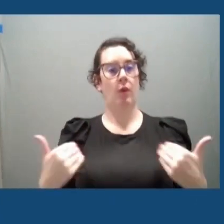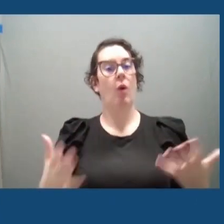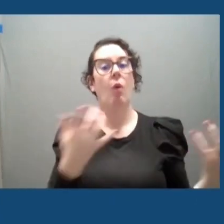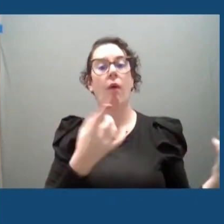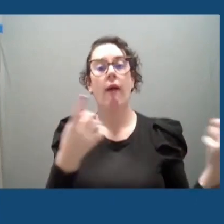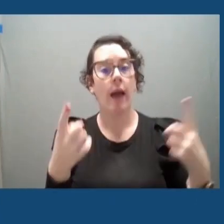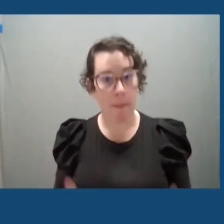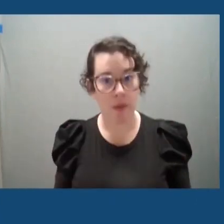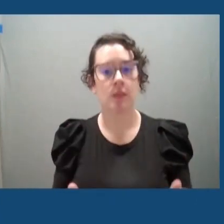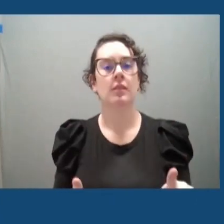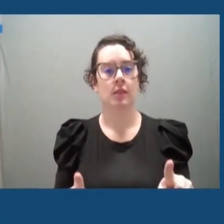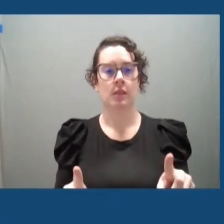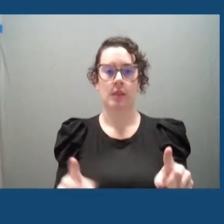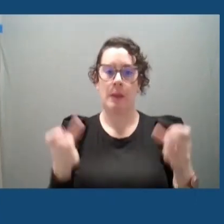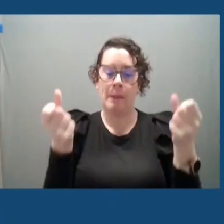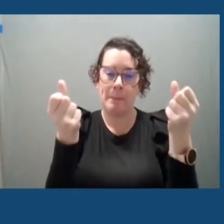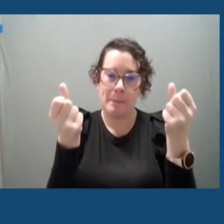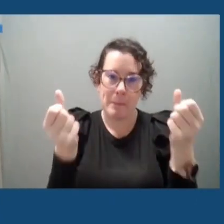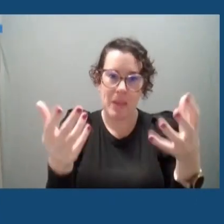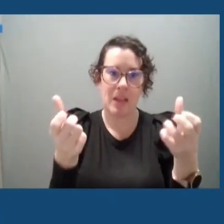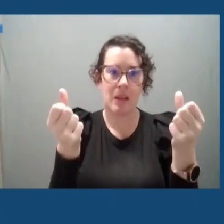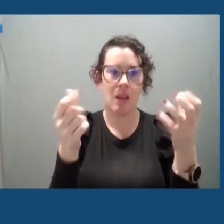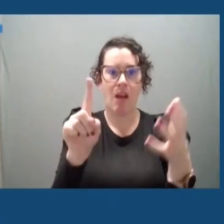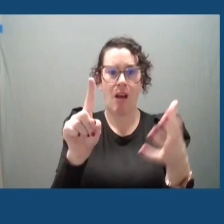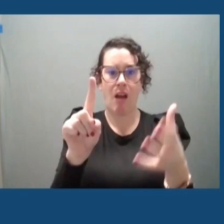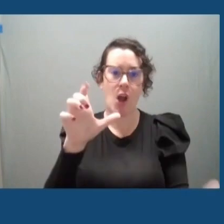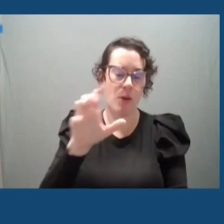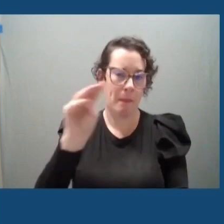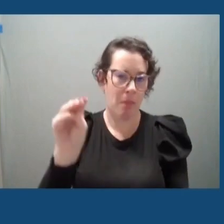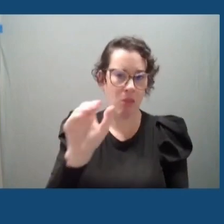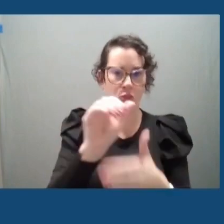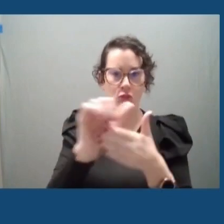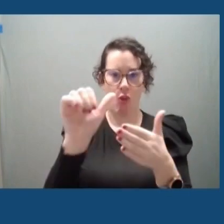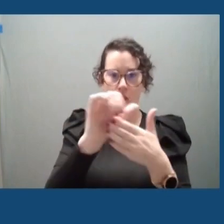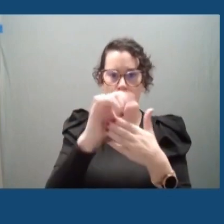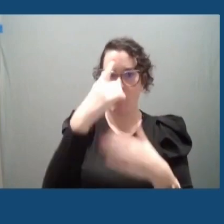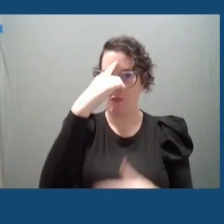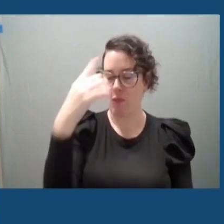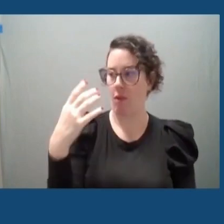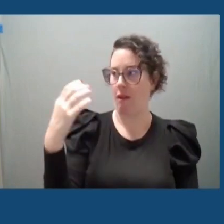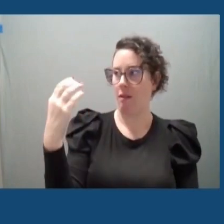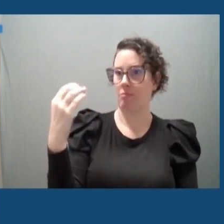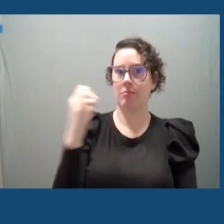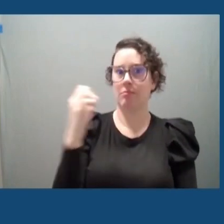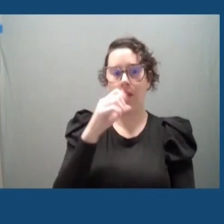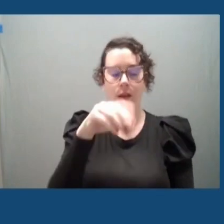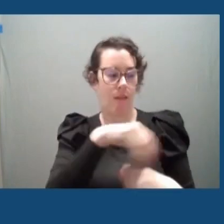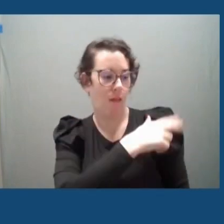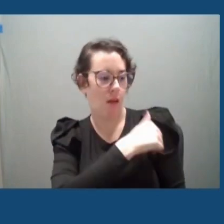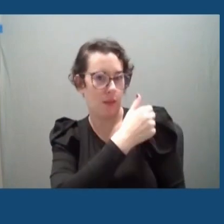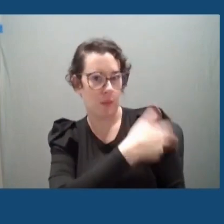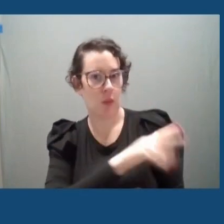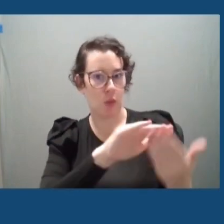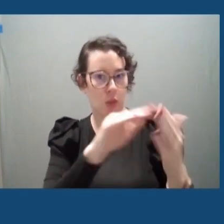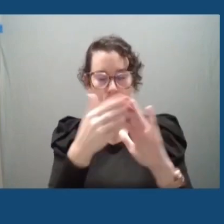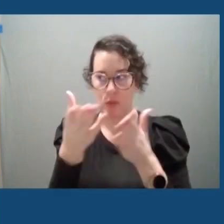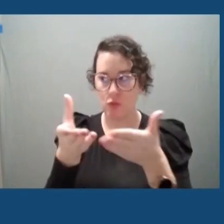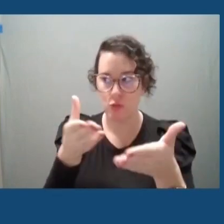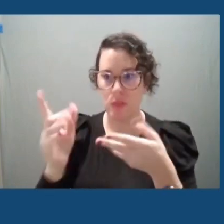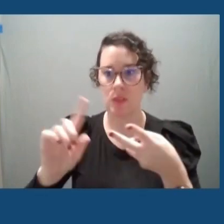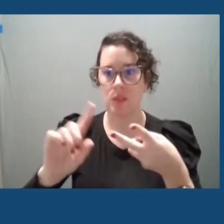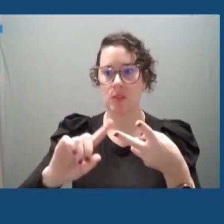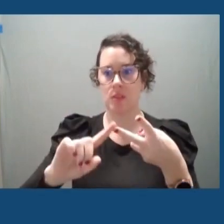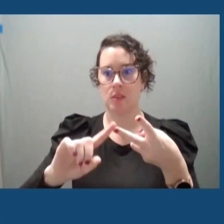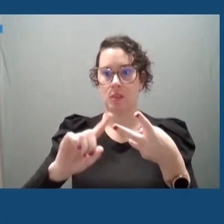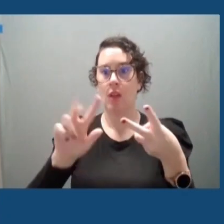Target hundreds of millions of dollars toward outpatient, community-based services, create more than 3,500 housing units